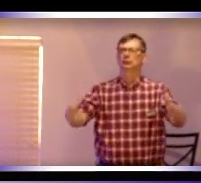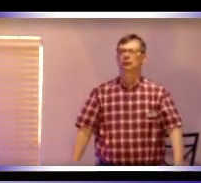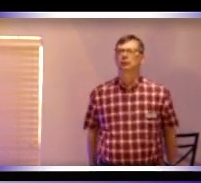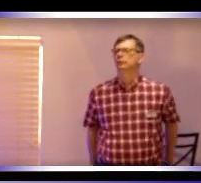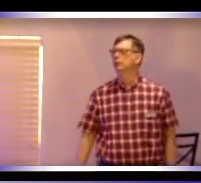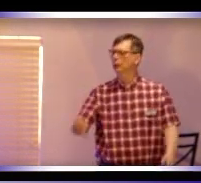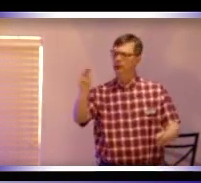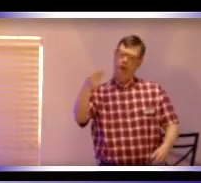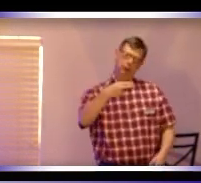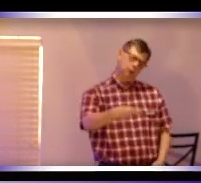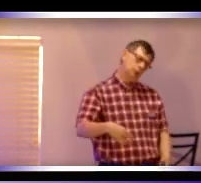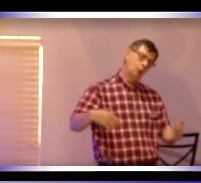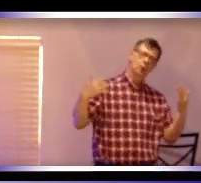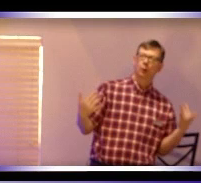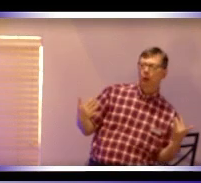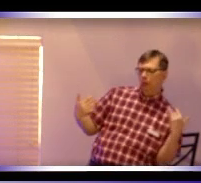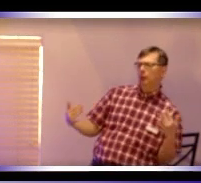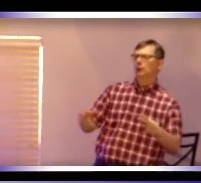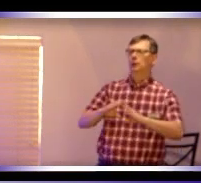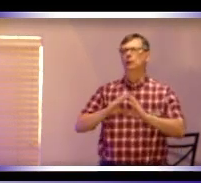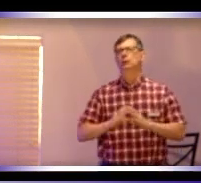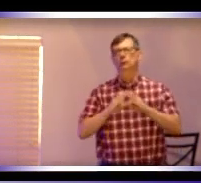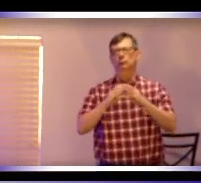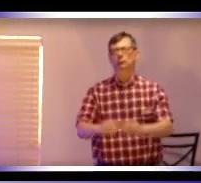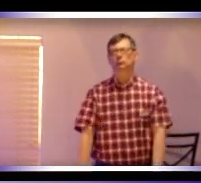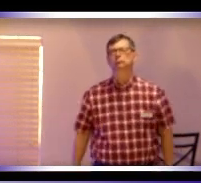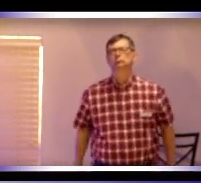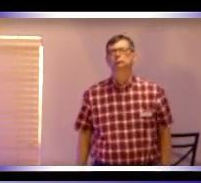Oh, what a gift.